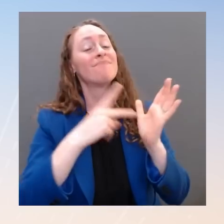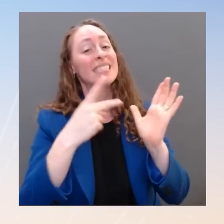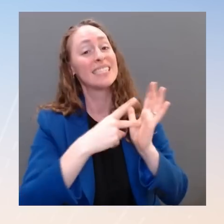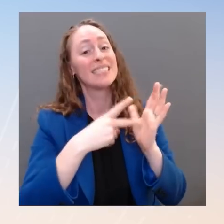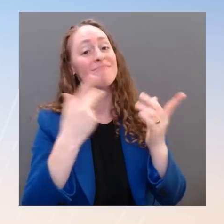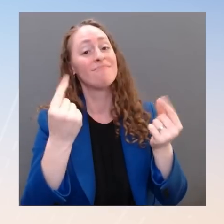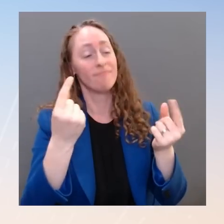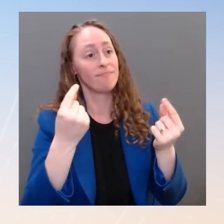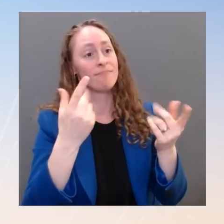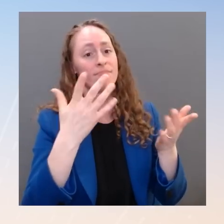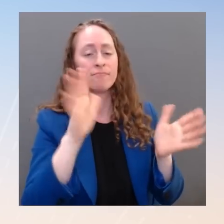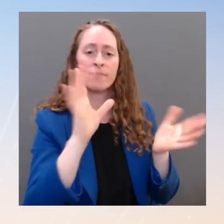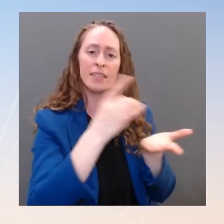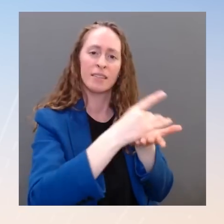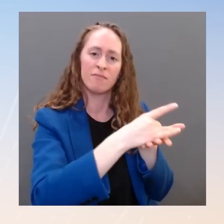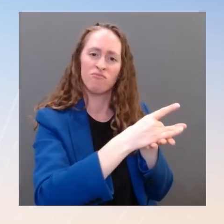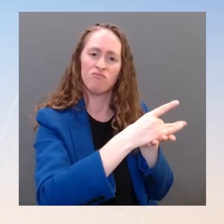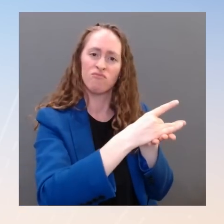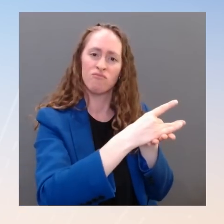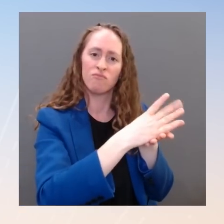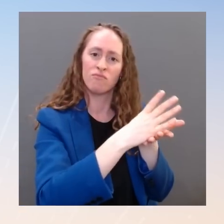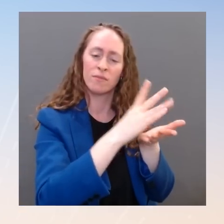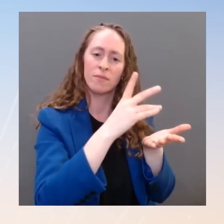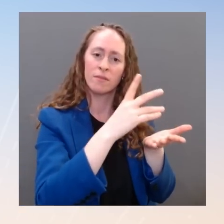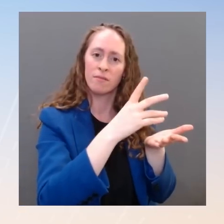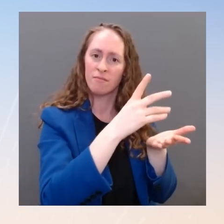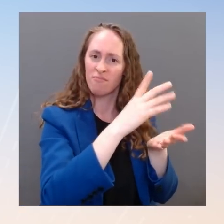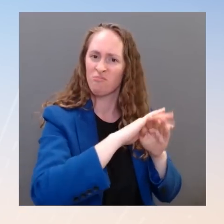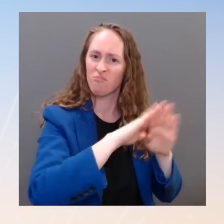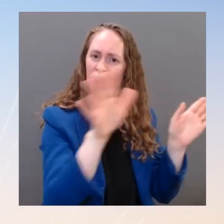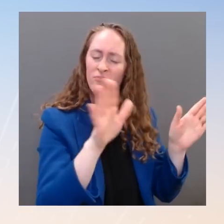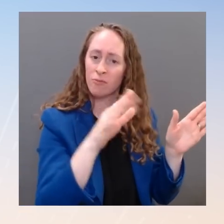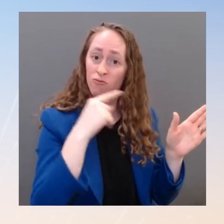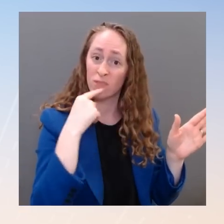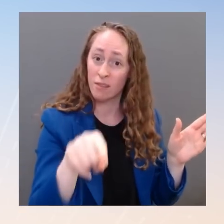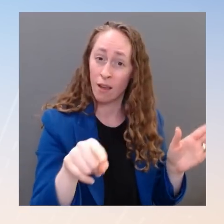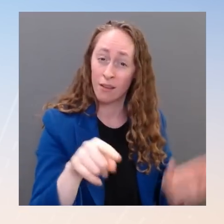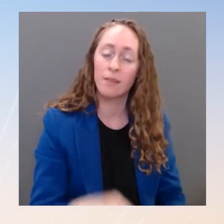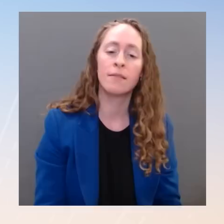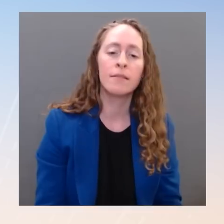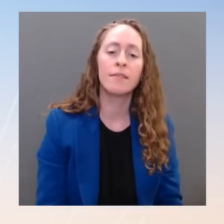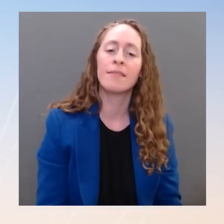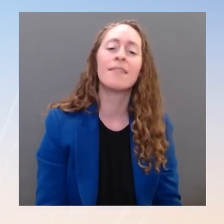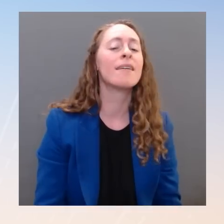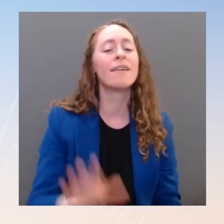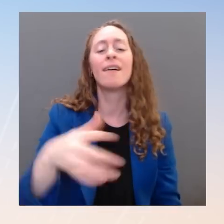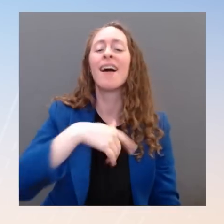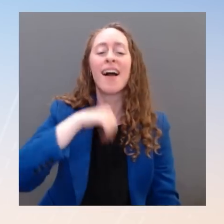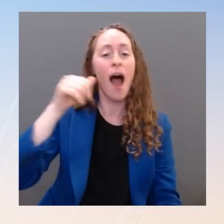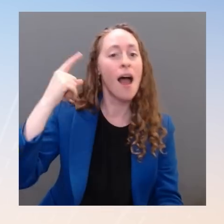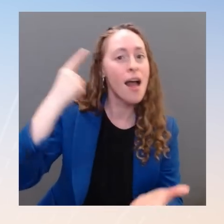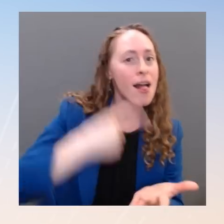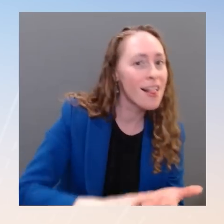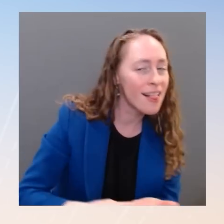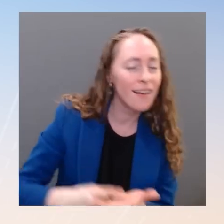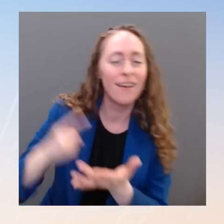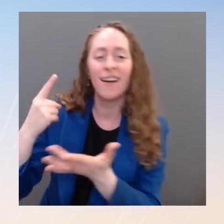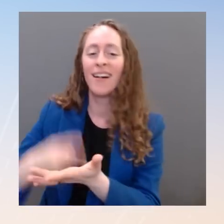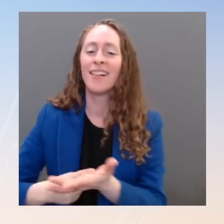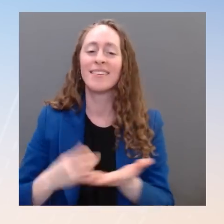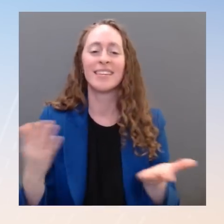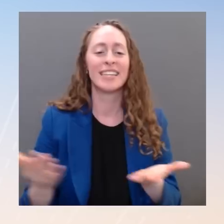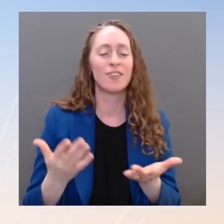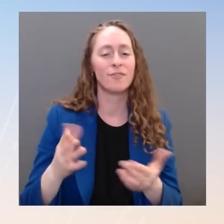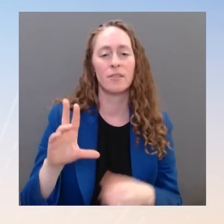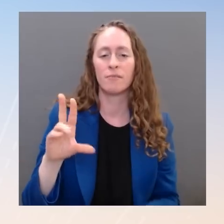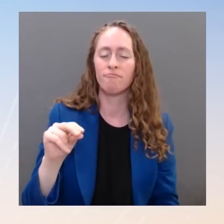to define that from here, Kristen. There are a range of negotiations that may happen and may take place, and we're just not going to get ahead of that. Let me ask